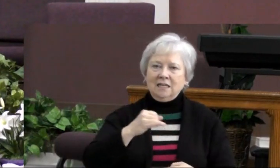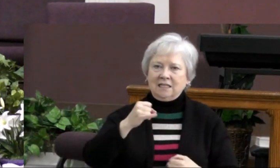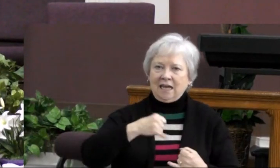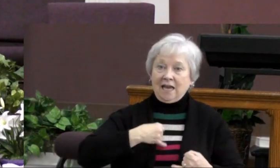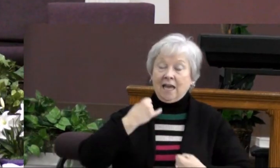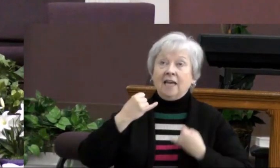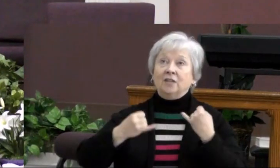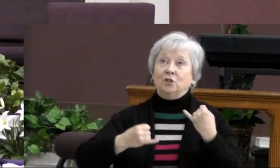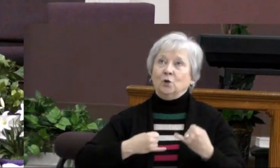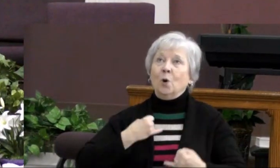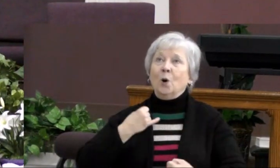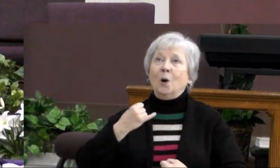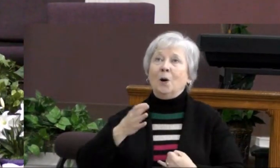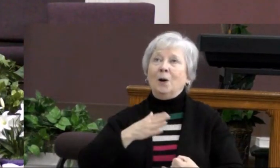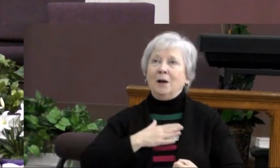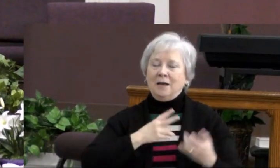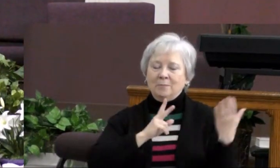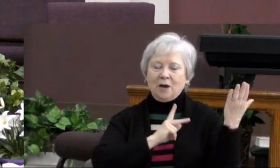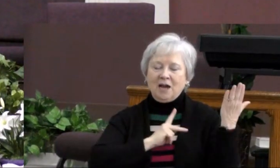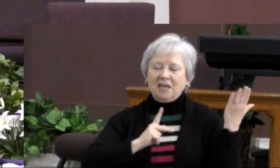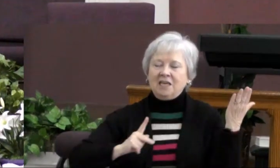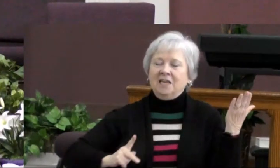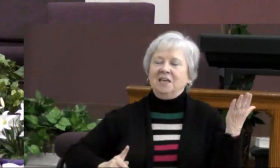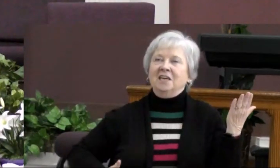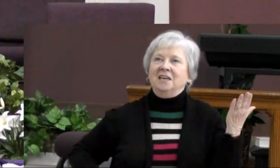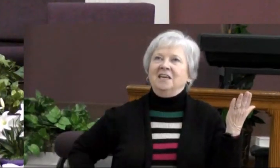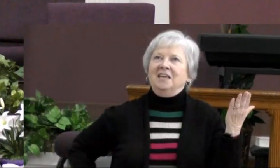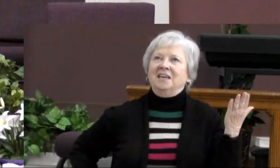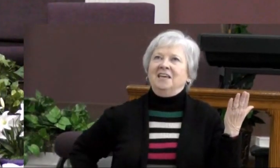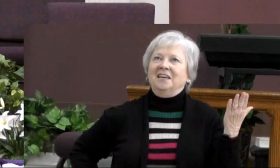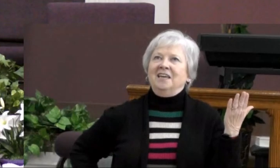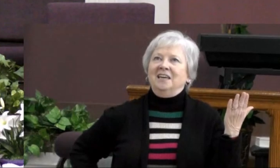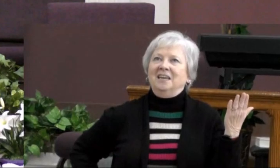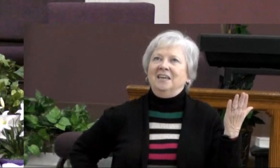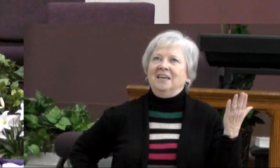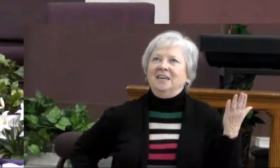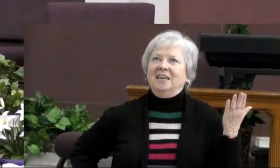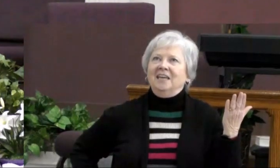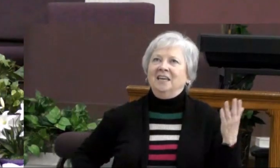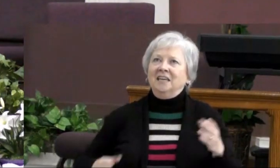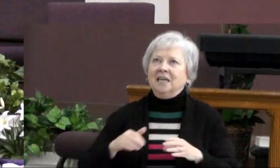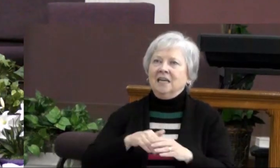Rejoice, take joy, my King.